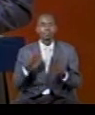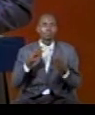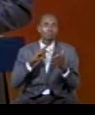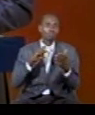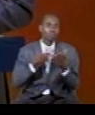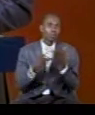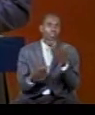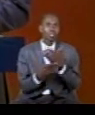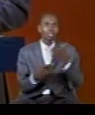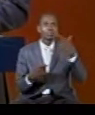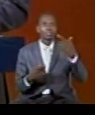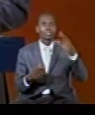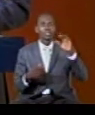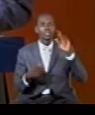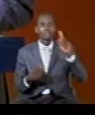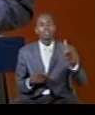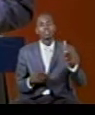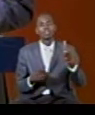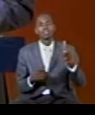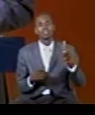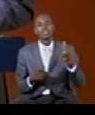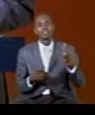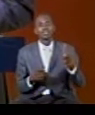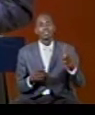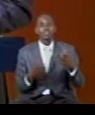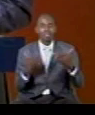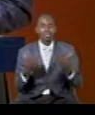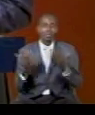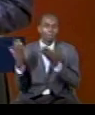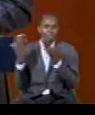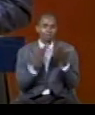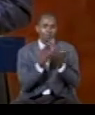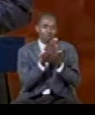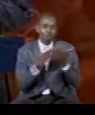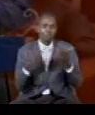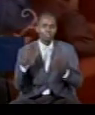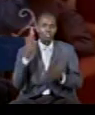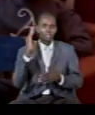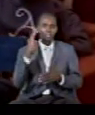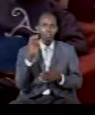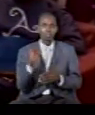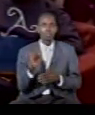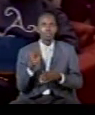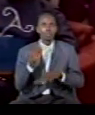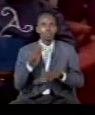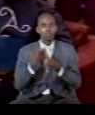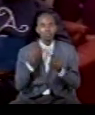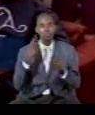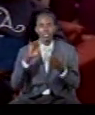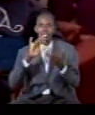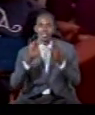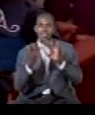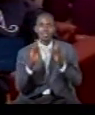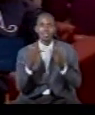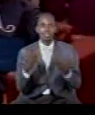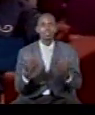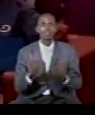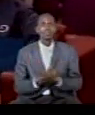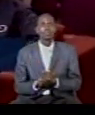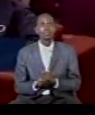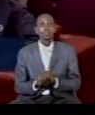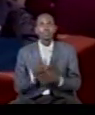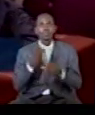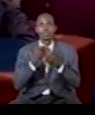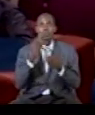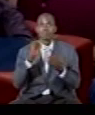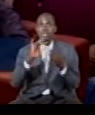Pastor Dr. W.F. Kumuyi. Let's bring you some of the testimonies on social media. From the